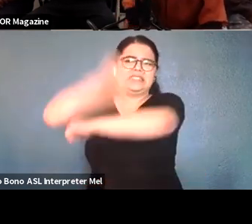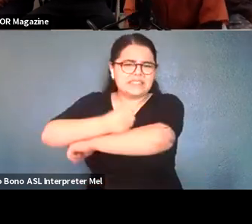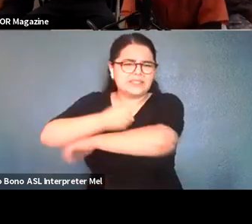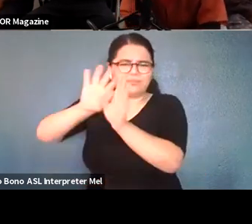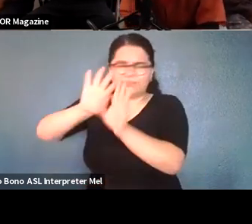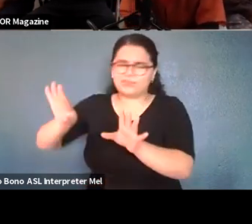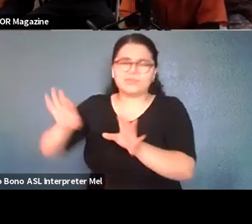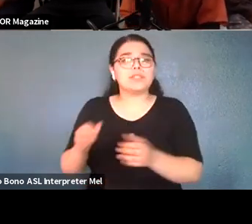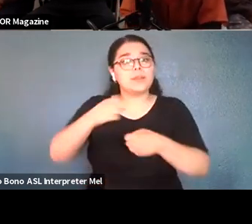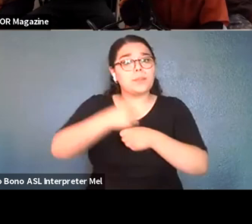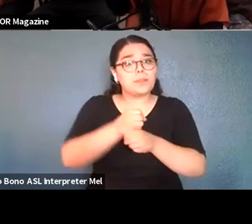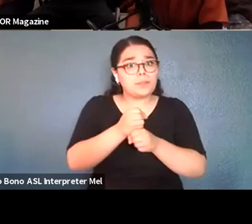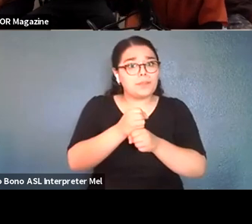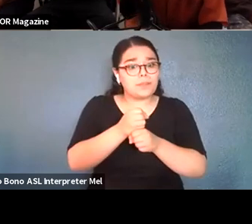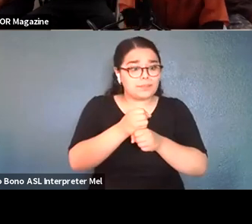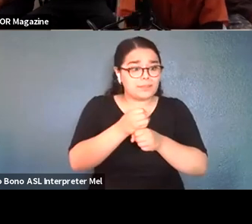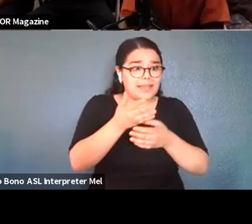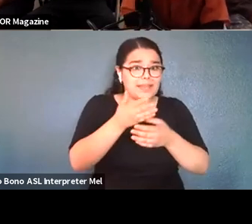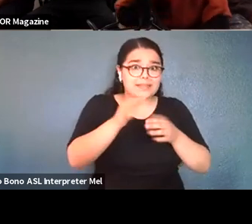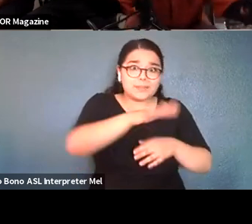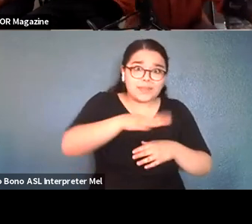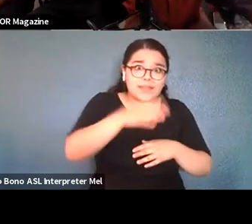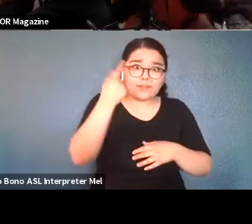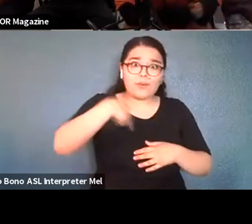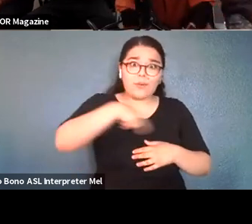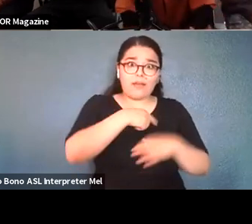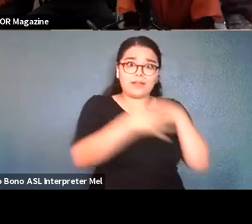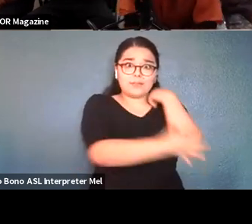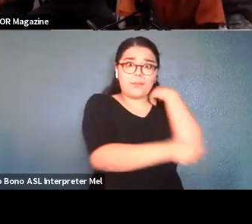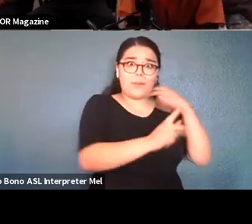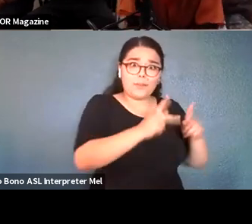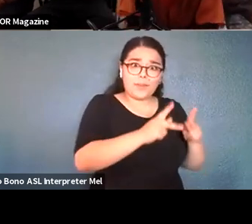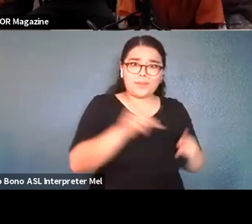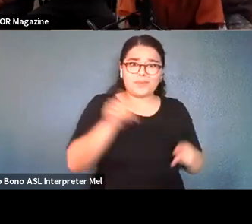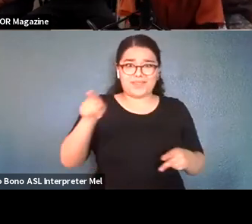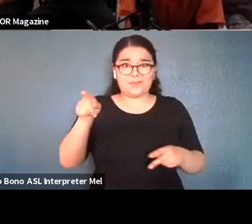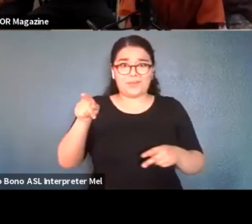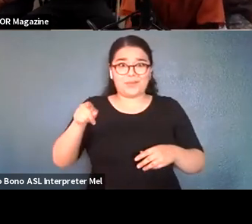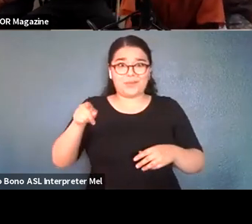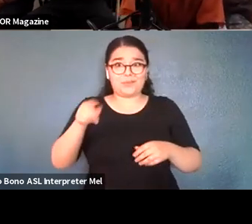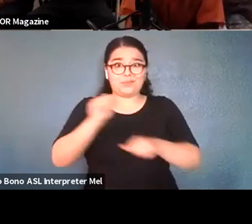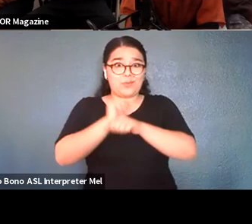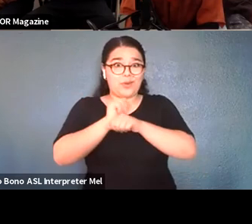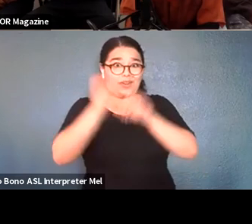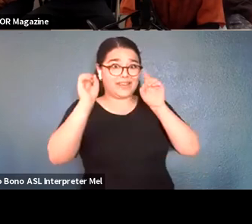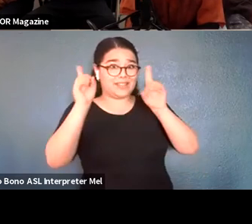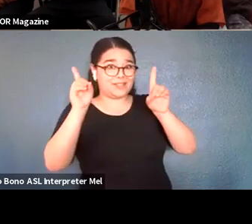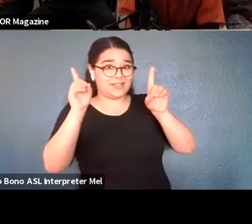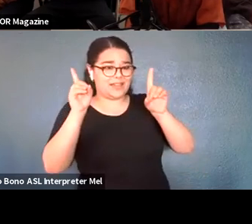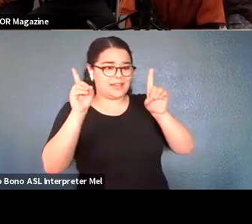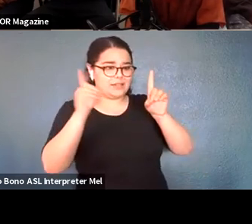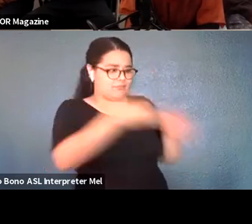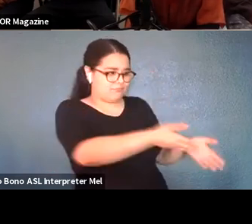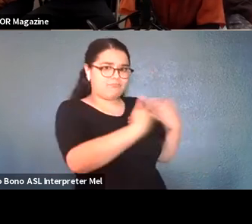some room at the table. If you're in AKKdemia, invite us in as we lift up poor people's